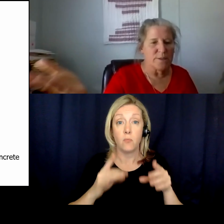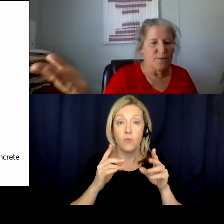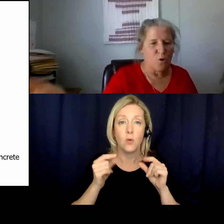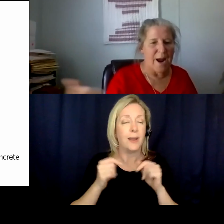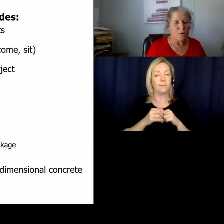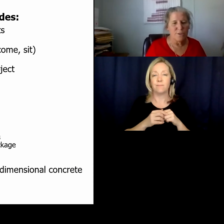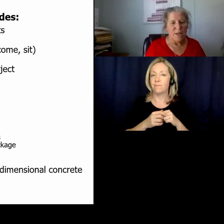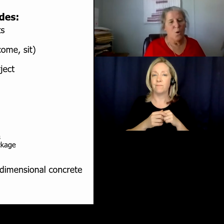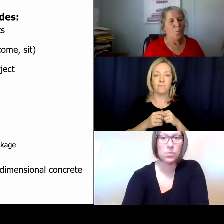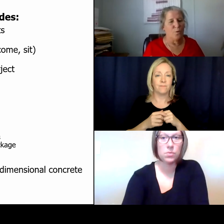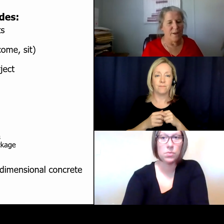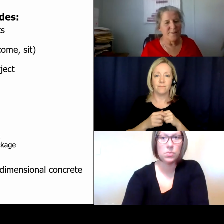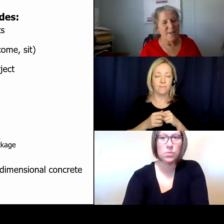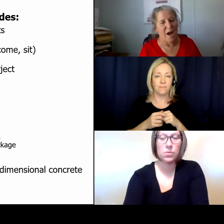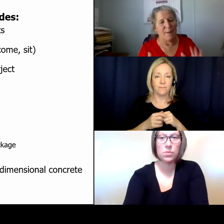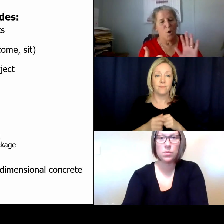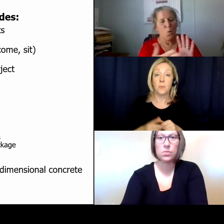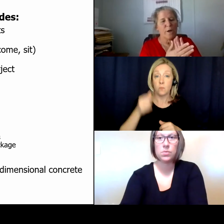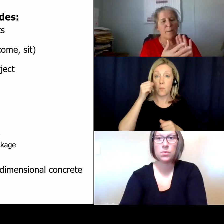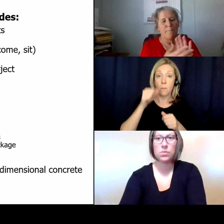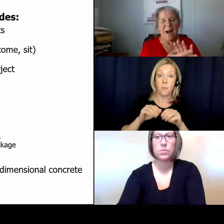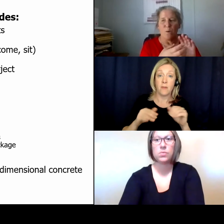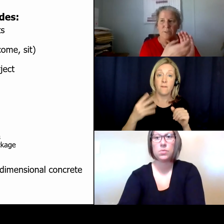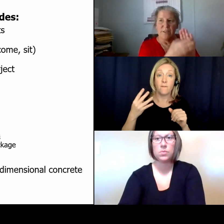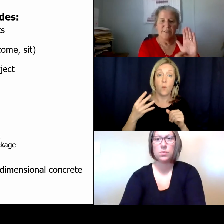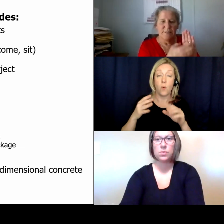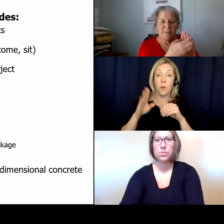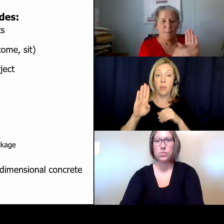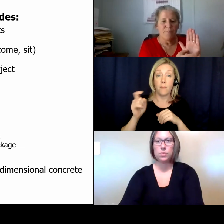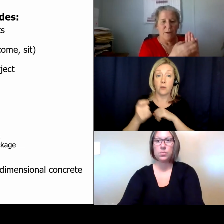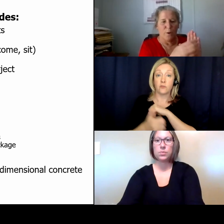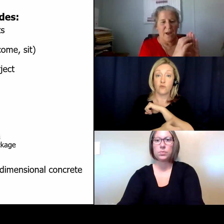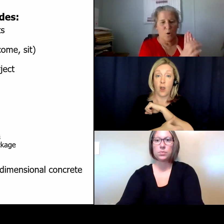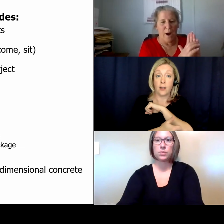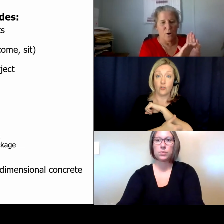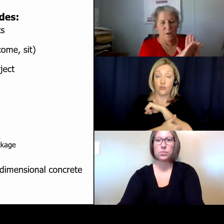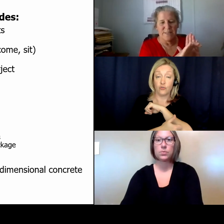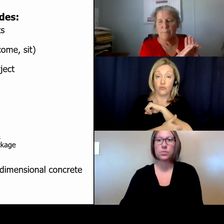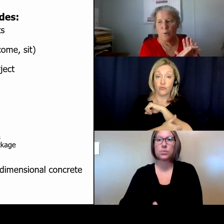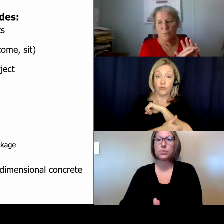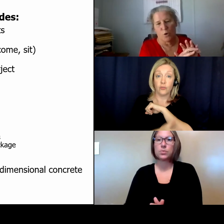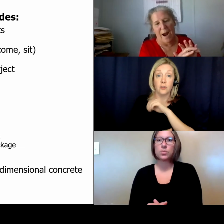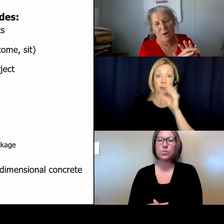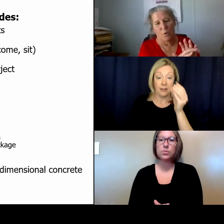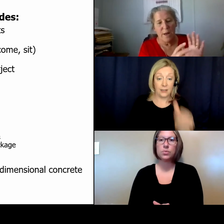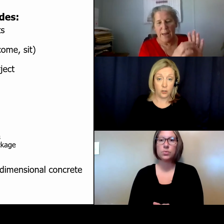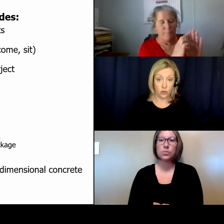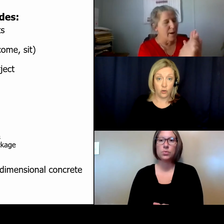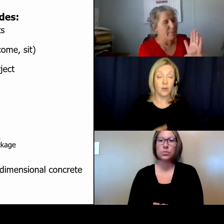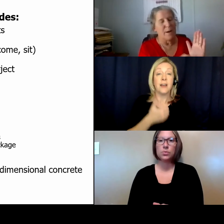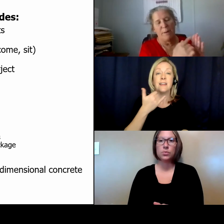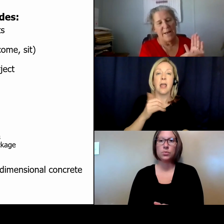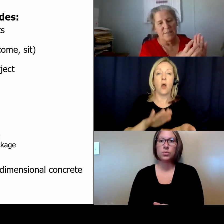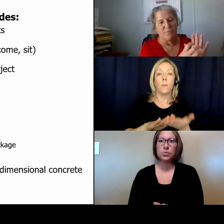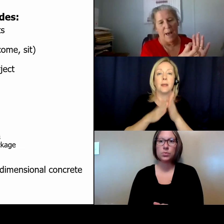that box of crackers? Well, this time we're going to mount something with that cracker, a symbol for cracker. It